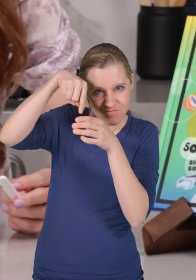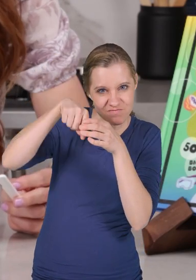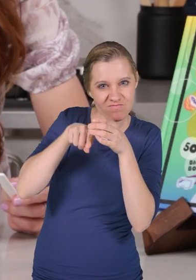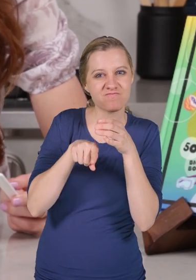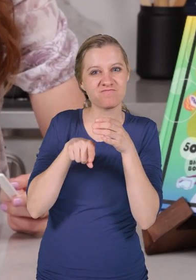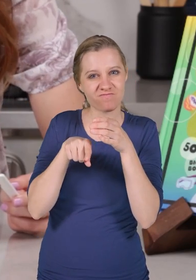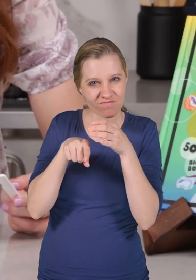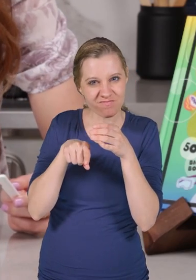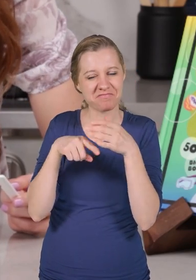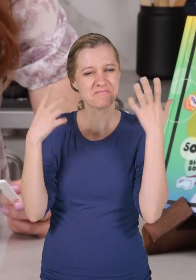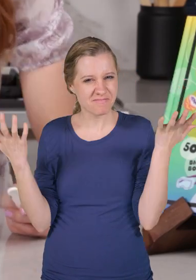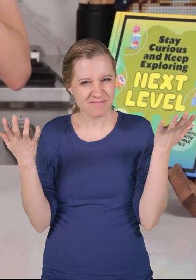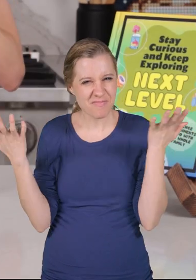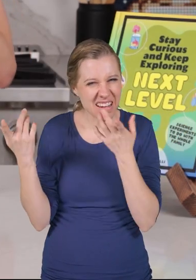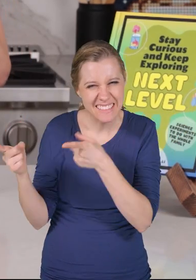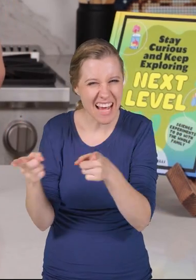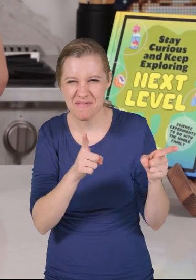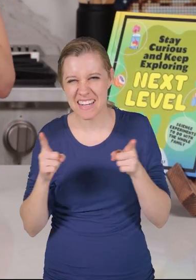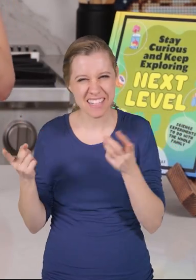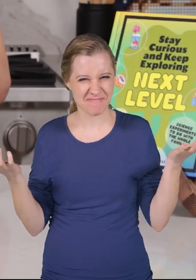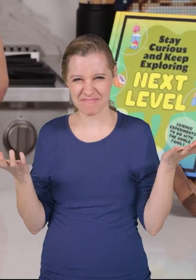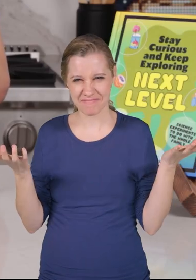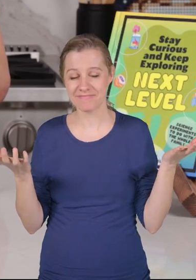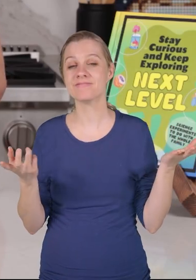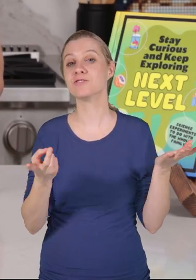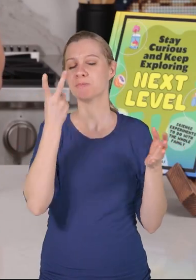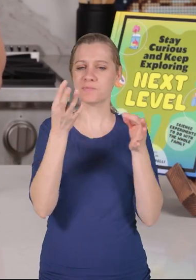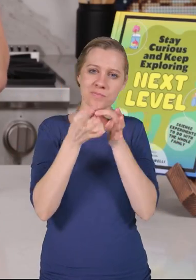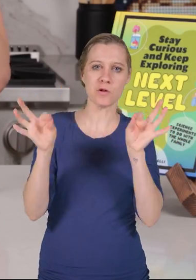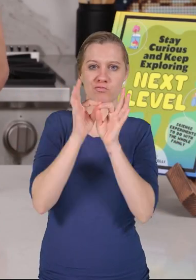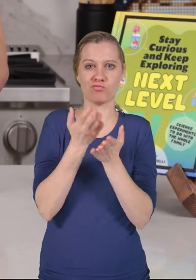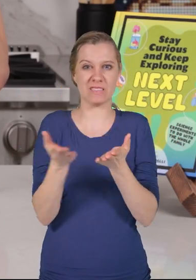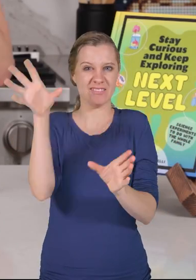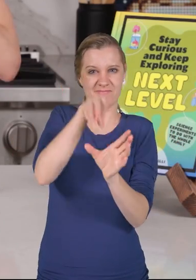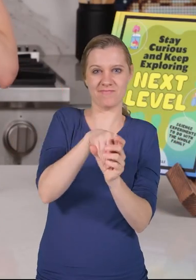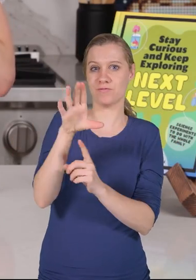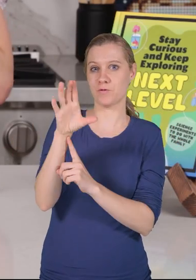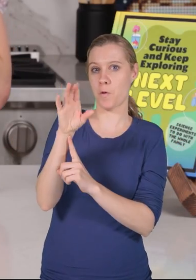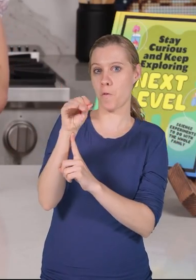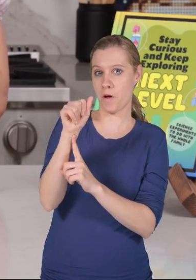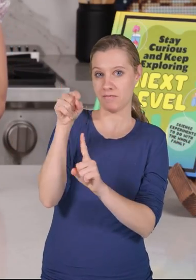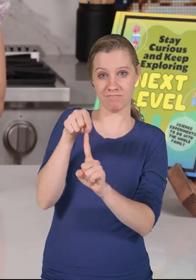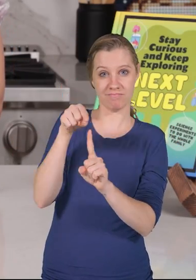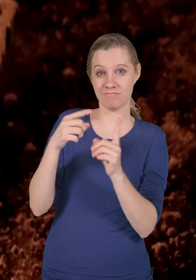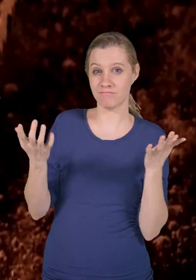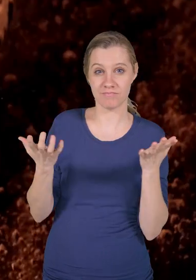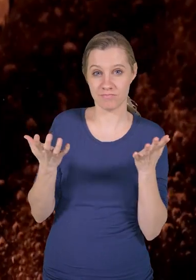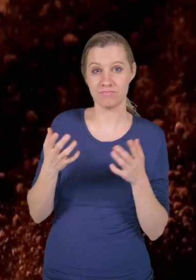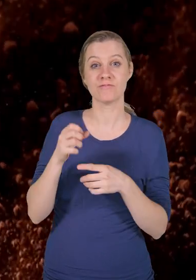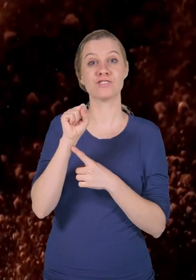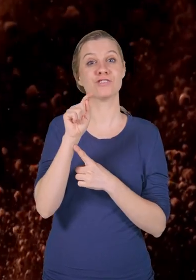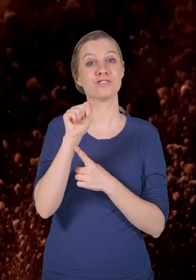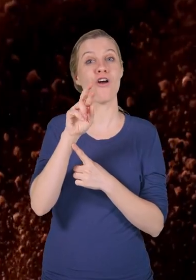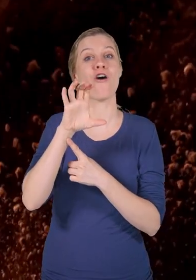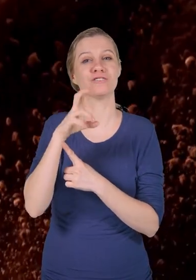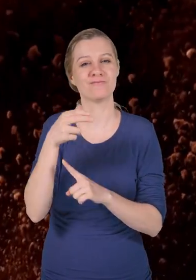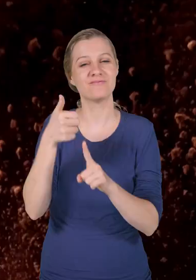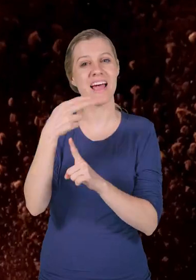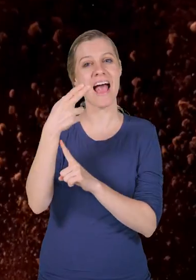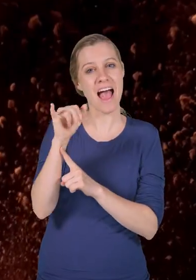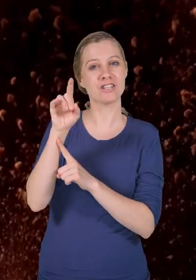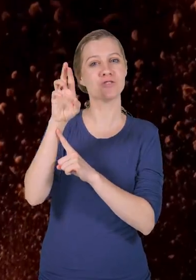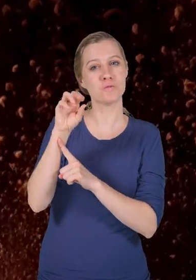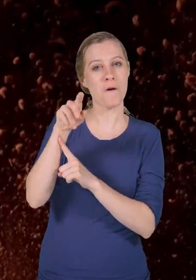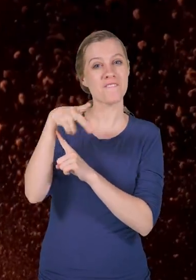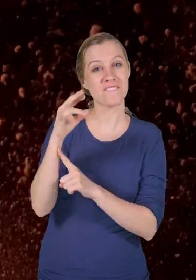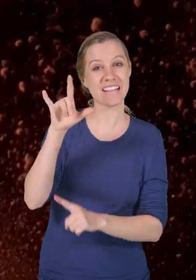cocoa underneath. So what's happening here? Well, there are two important ingredients in cocoa. Starch, which